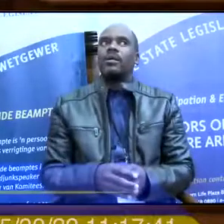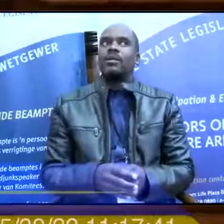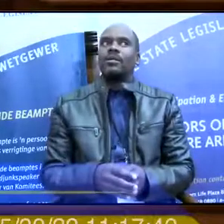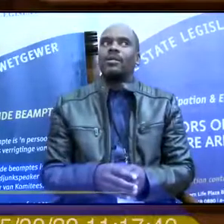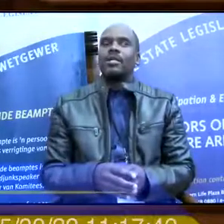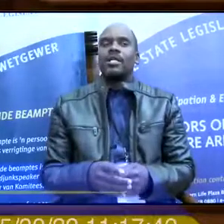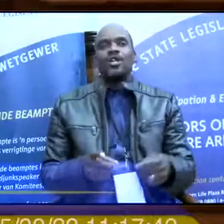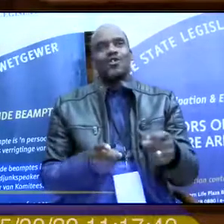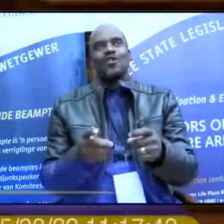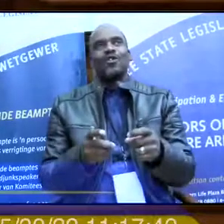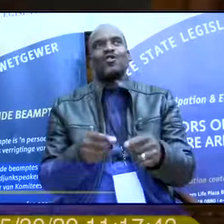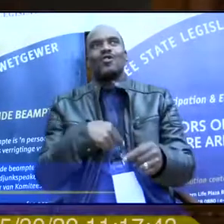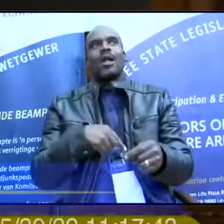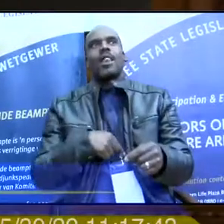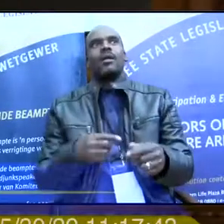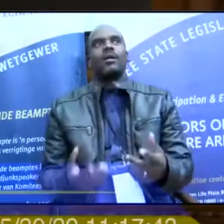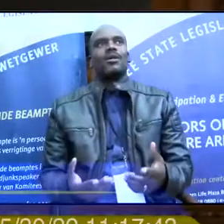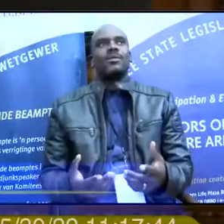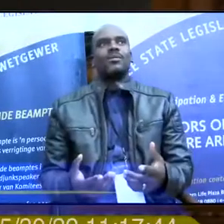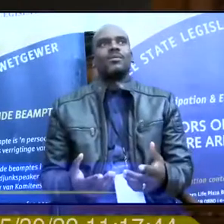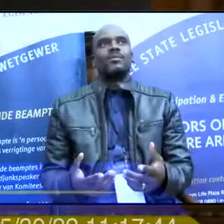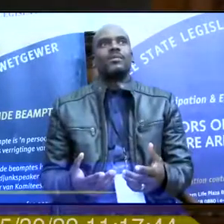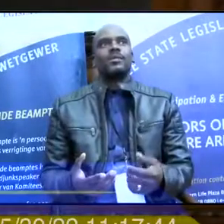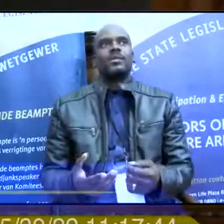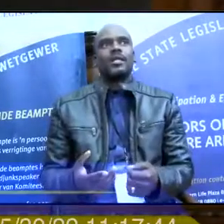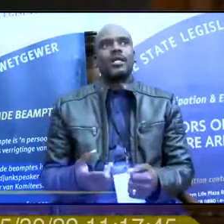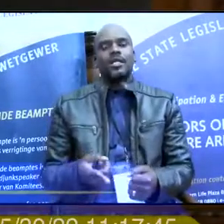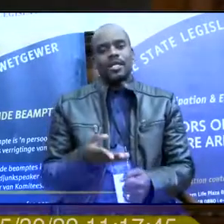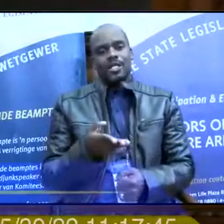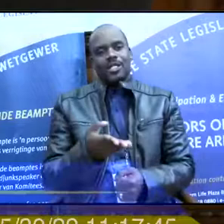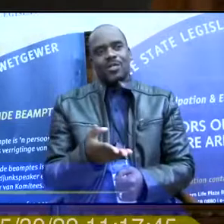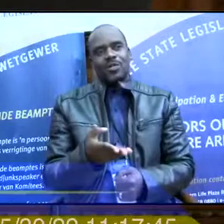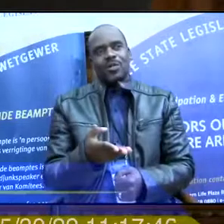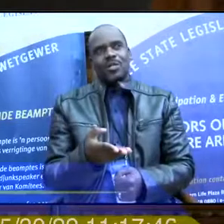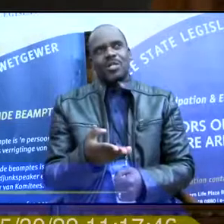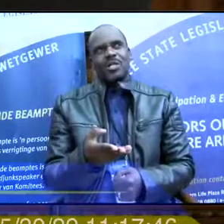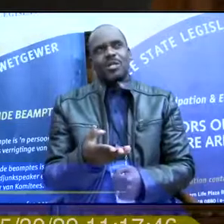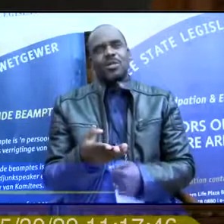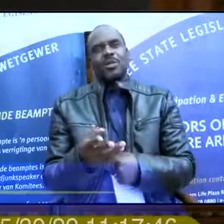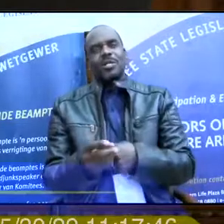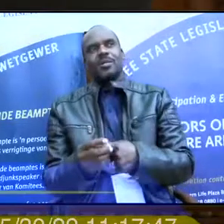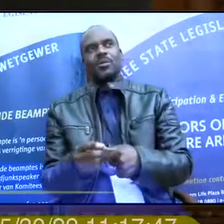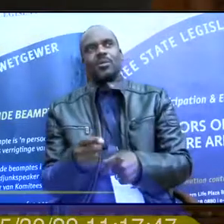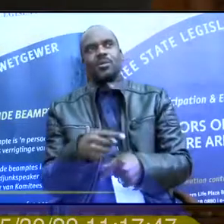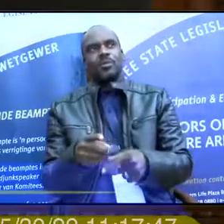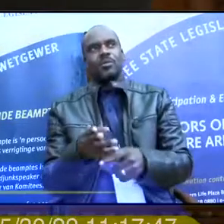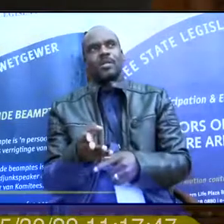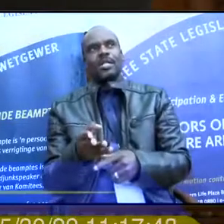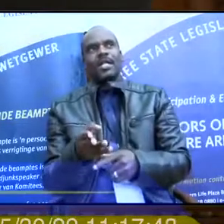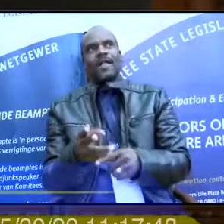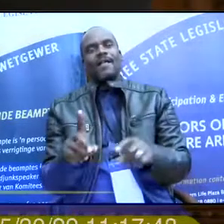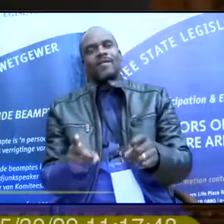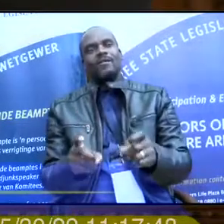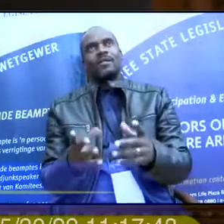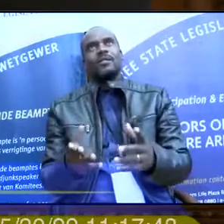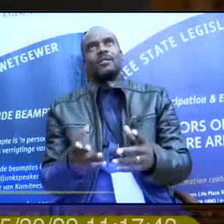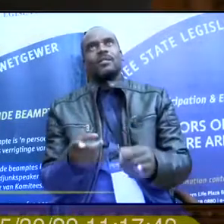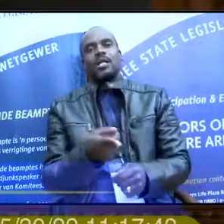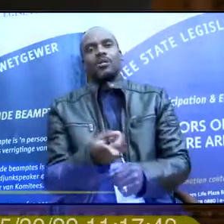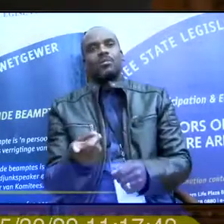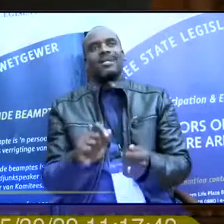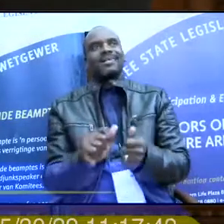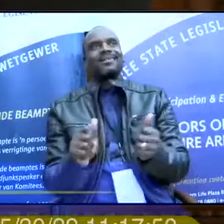control as a province is to prioritize local procurement to assist local businesses to participate fully in value